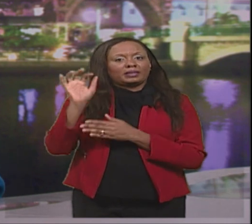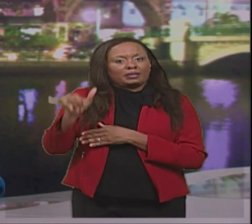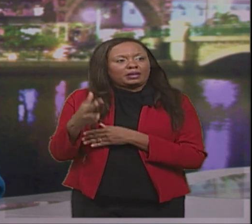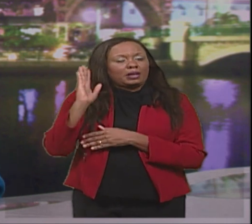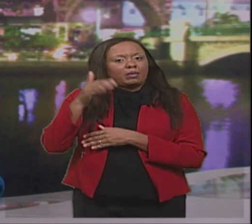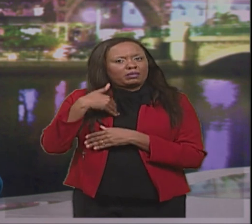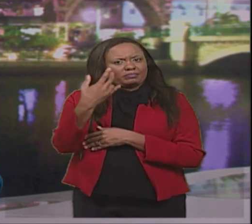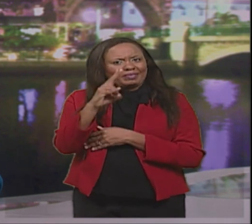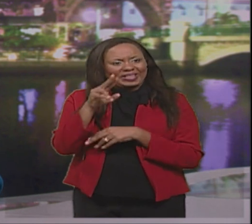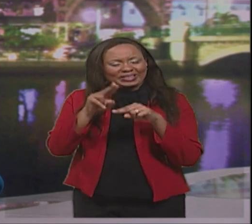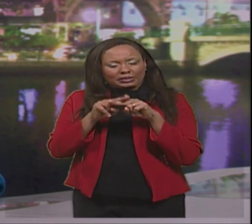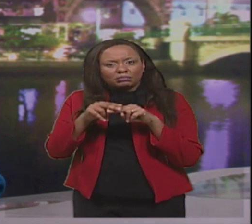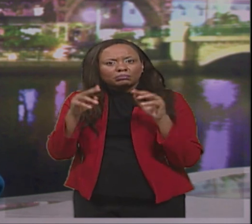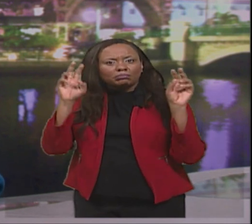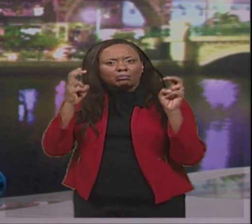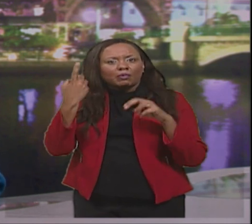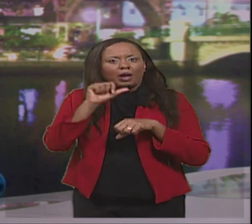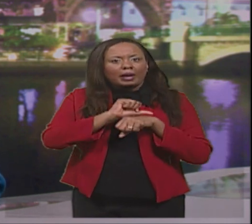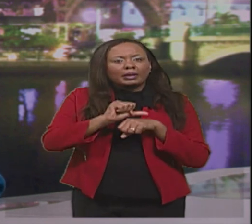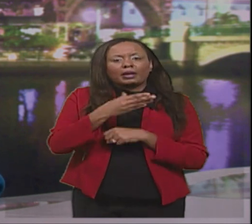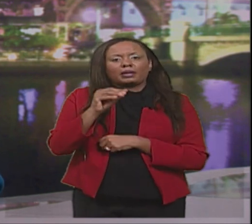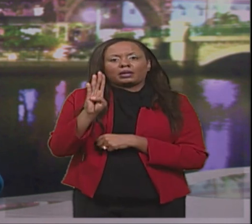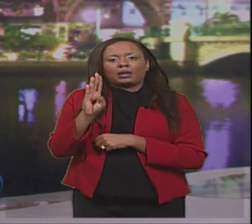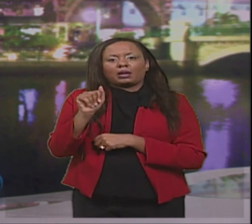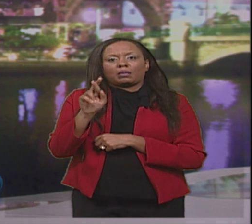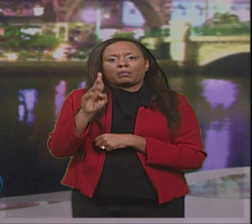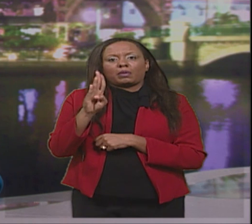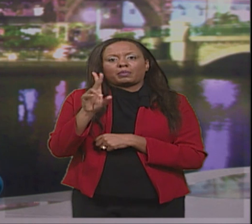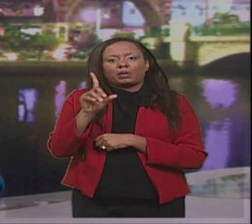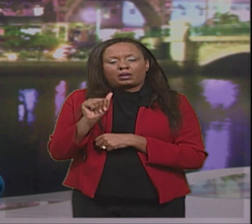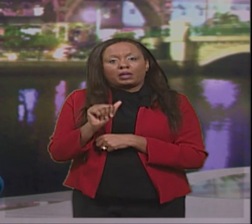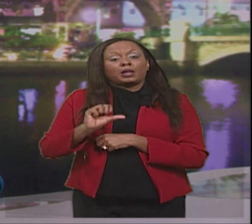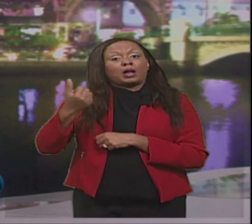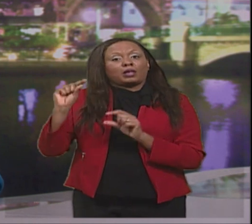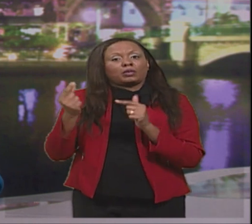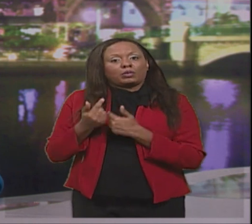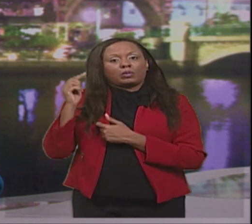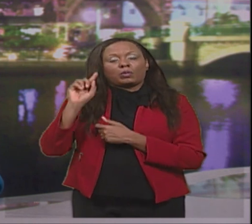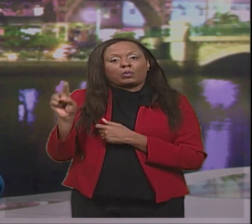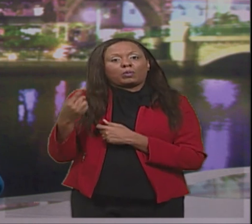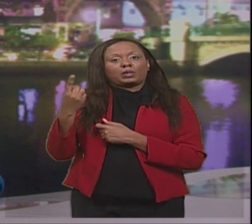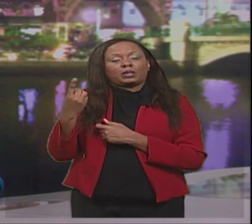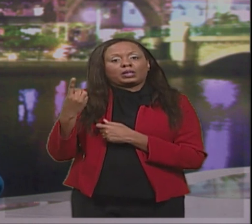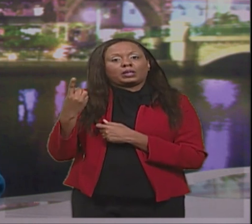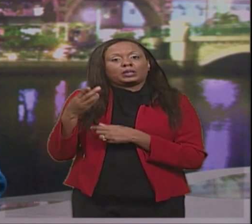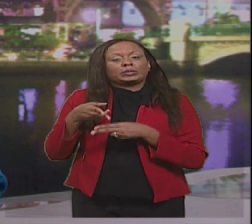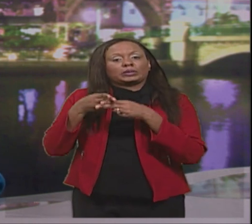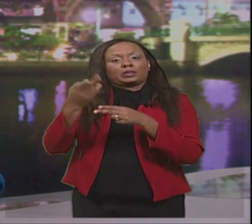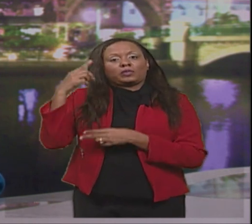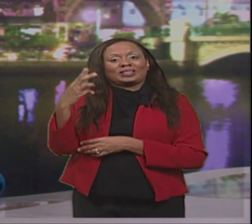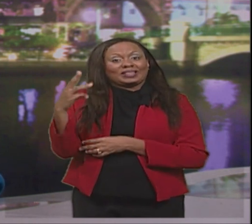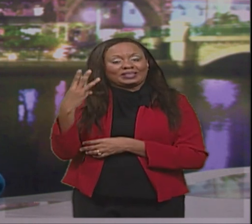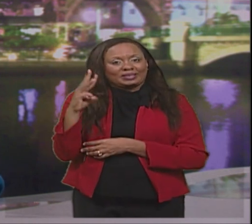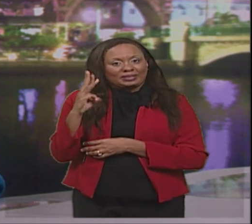the 17 seats on Antigua and Barbuda, while the main opposition, United Progressive Party, will contest 16 seats. There's